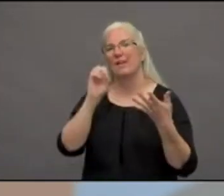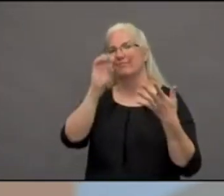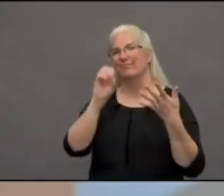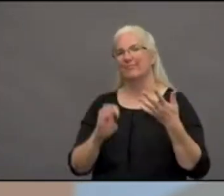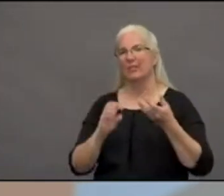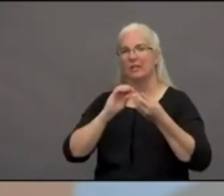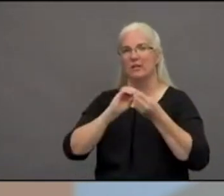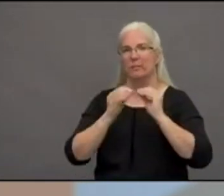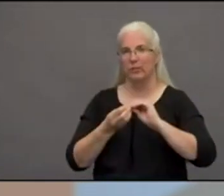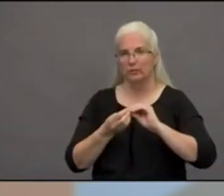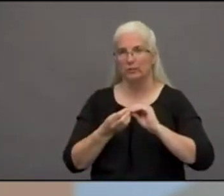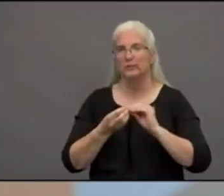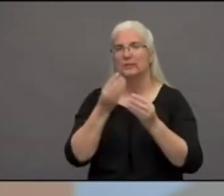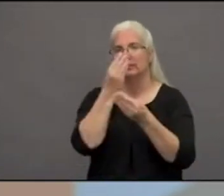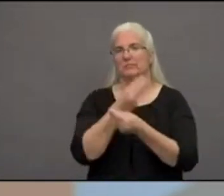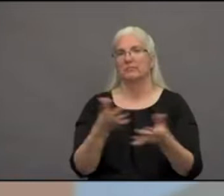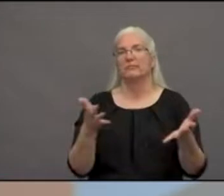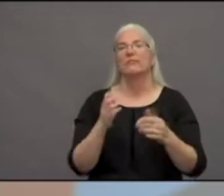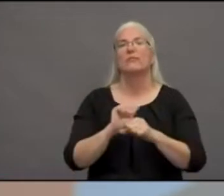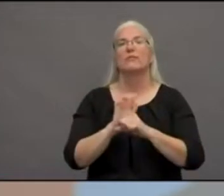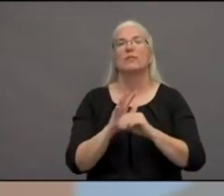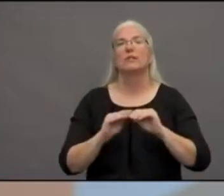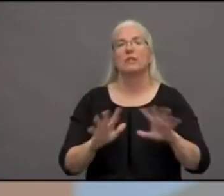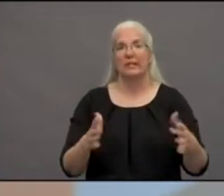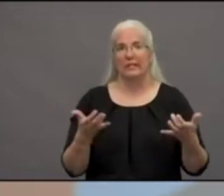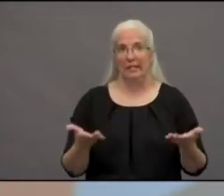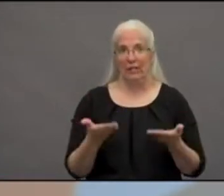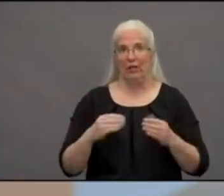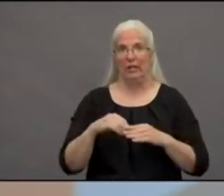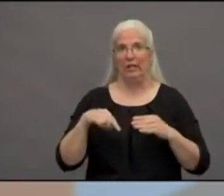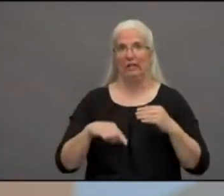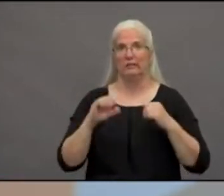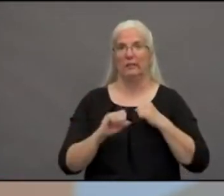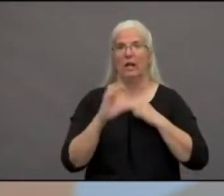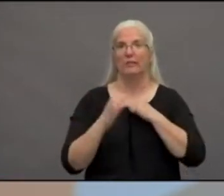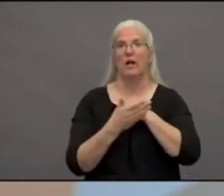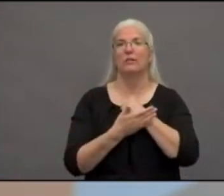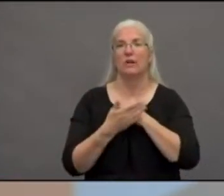COVID-19 in the county. Today, to date, there have been